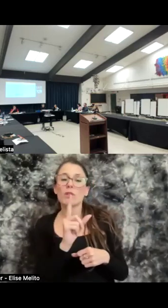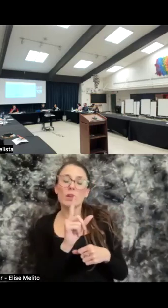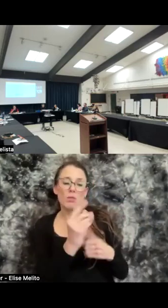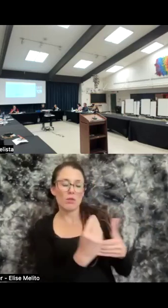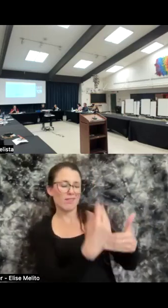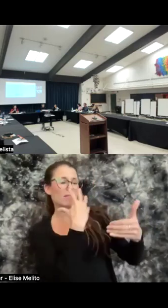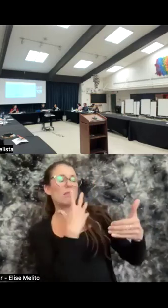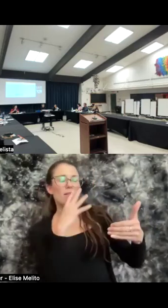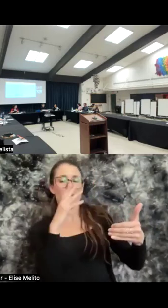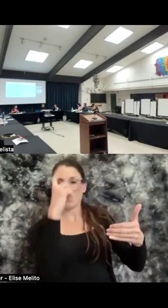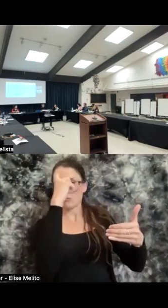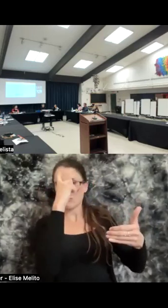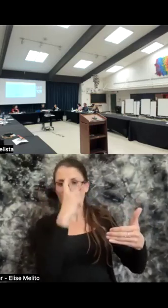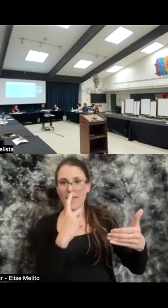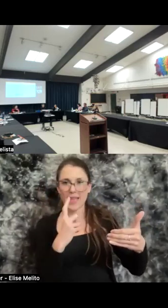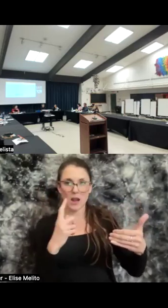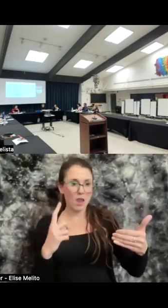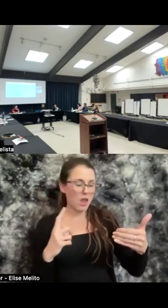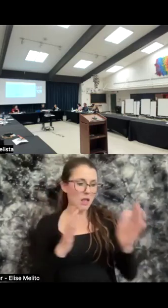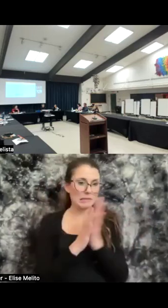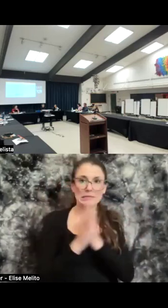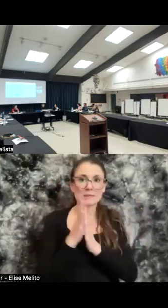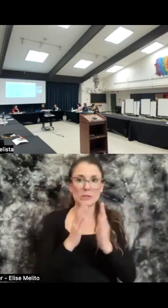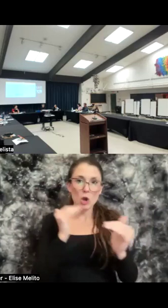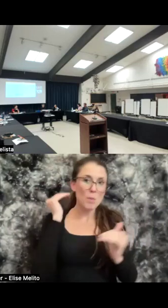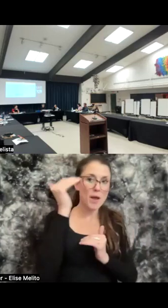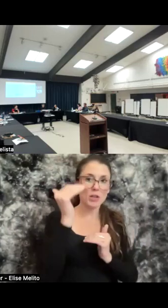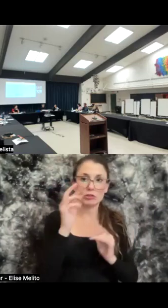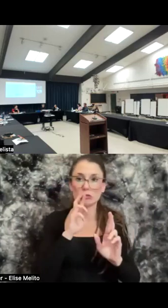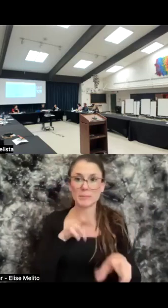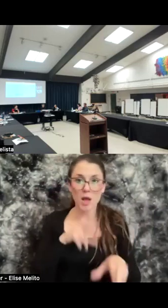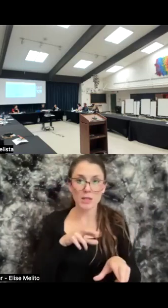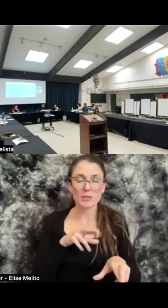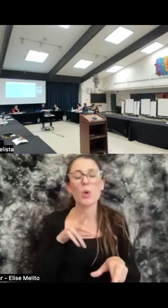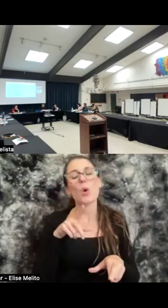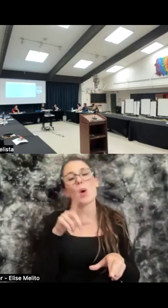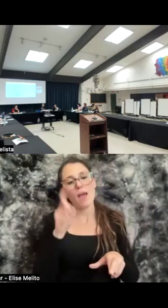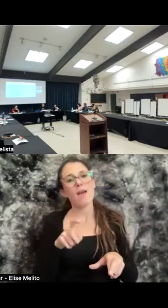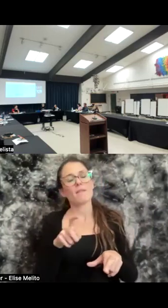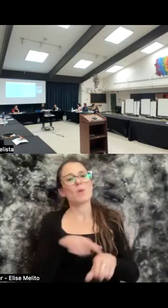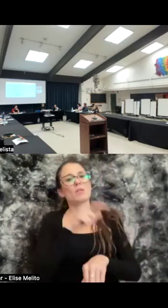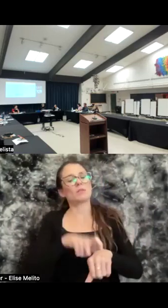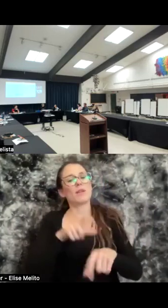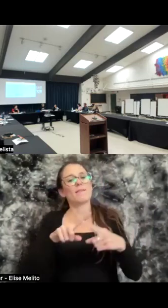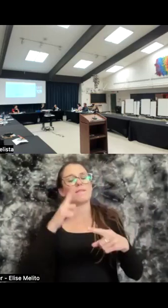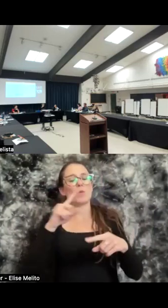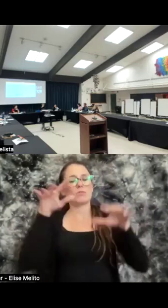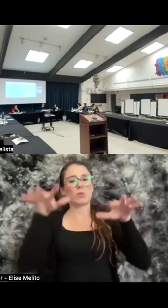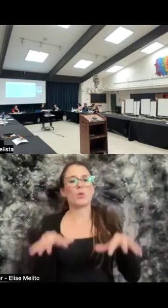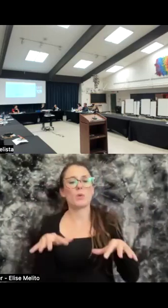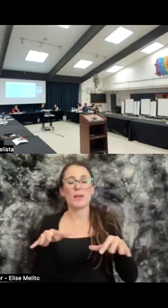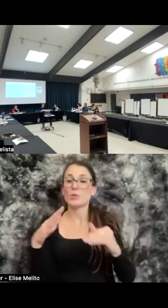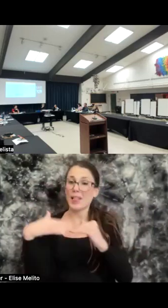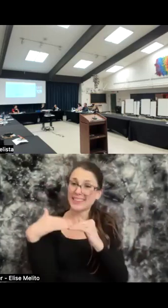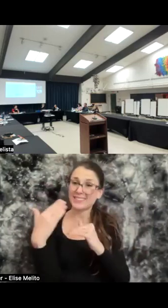hyper responsive piece and it takes a while to shut it down. So at least up to an hour before bedtime, before starting that